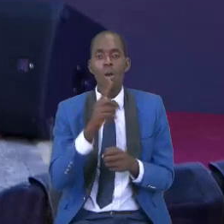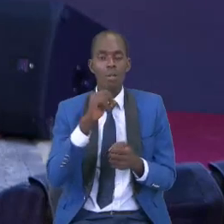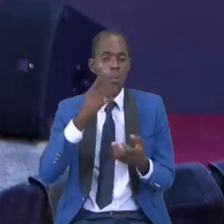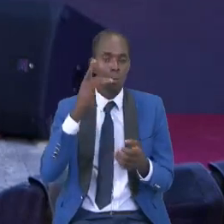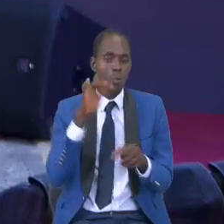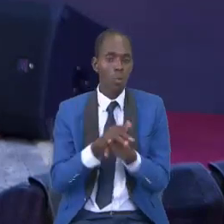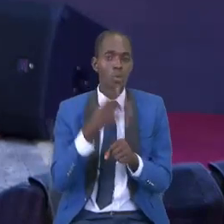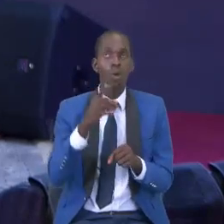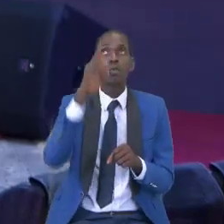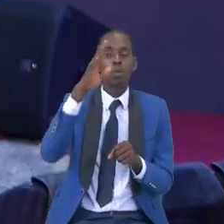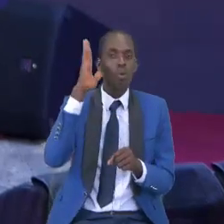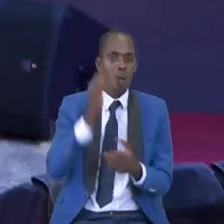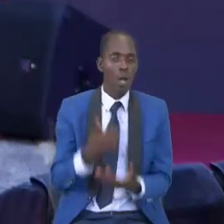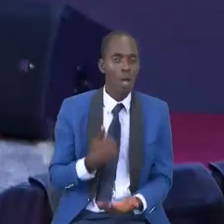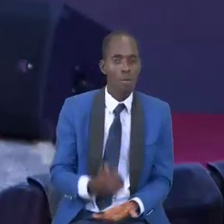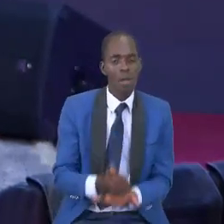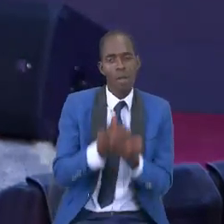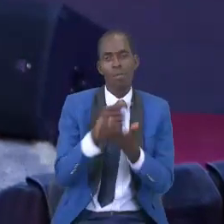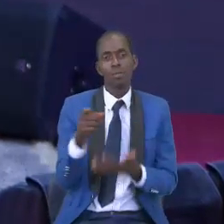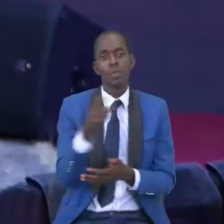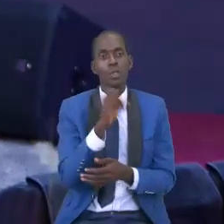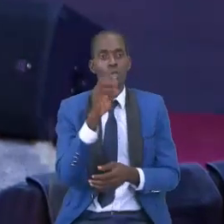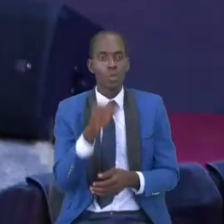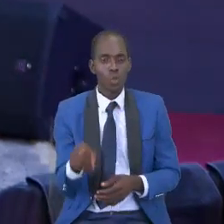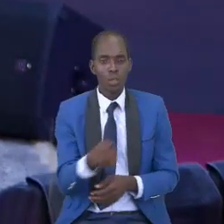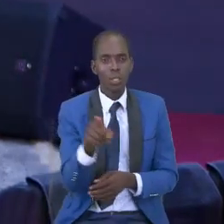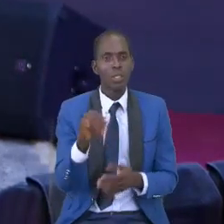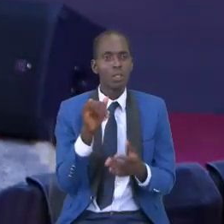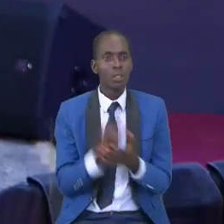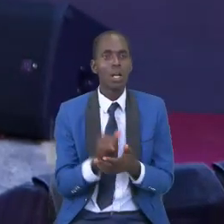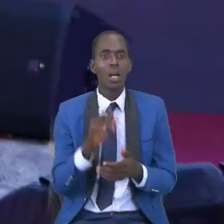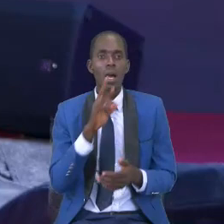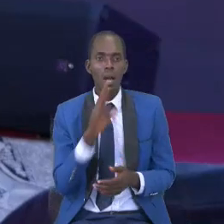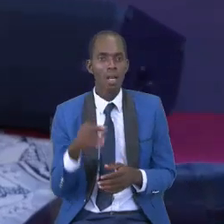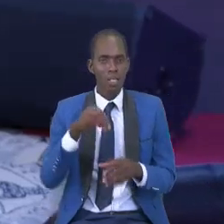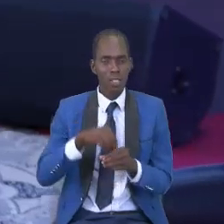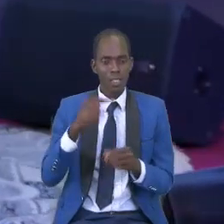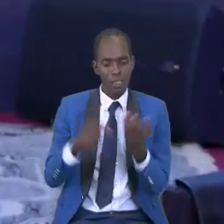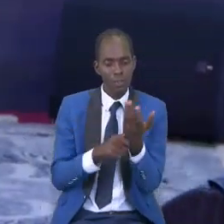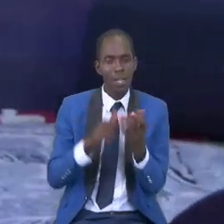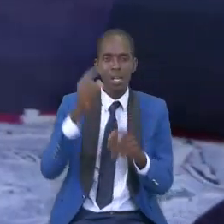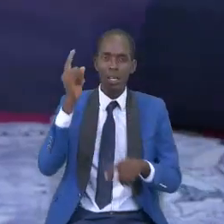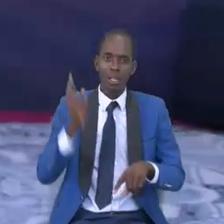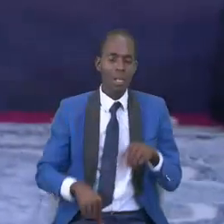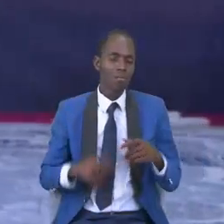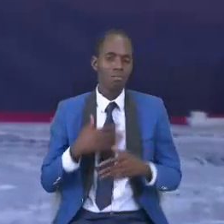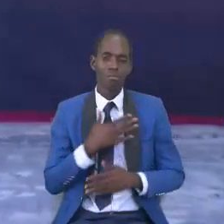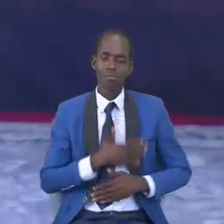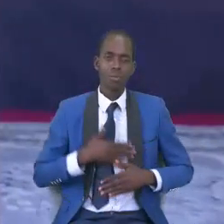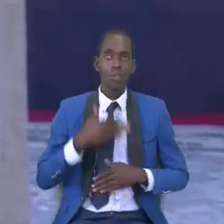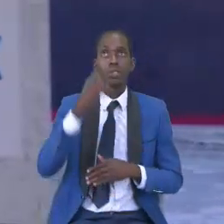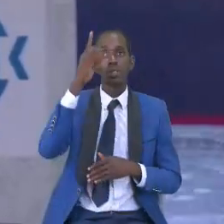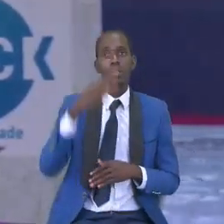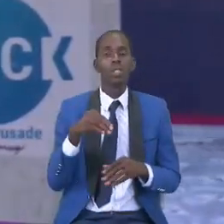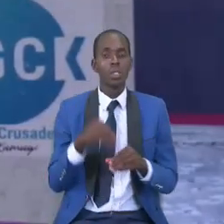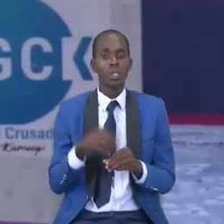would have led them. So then they that are in the flesh cannot please God. In the state